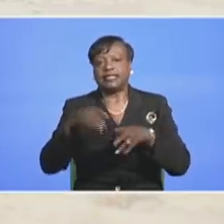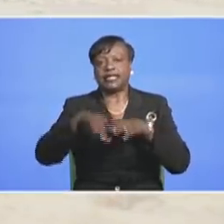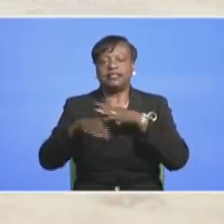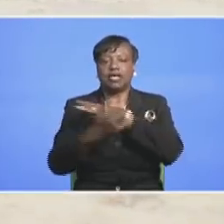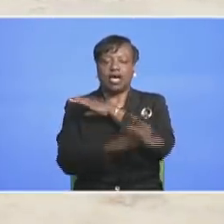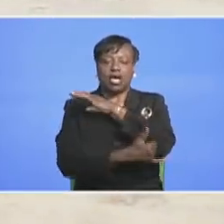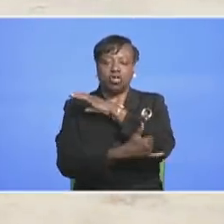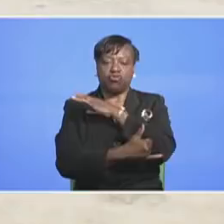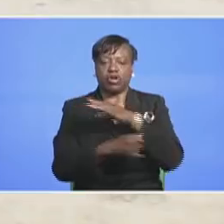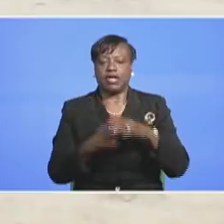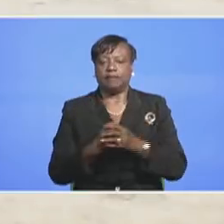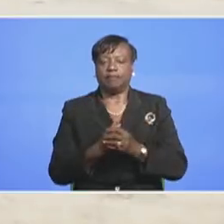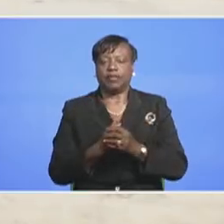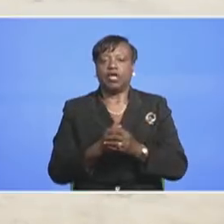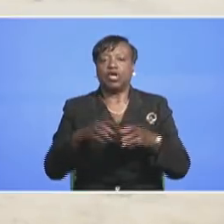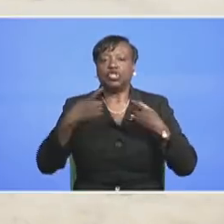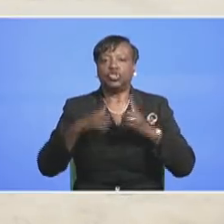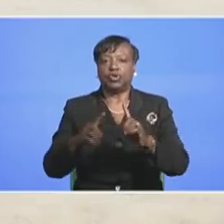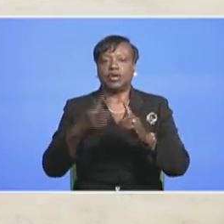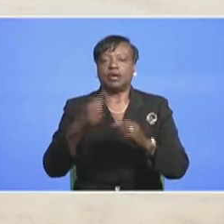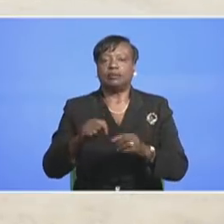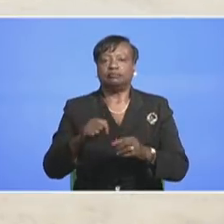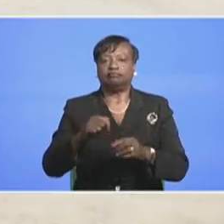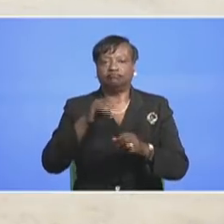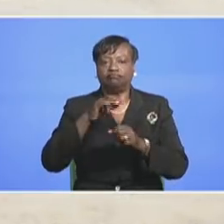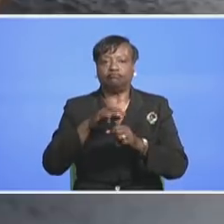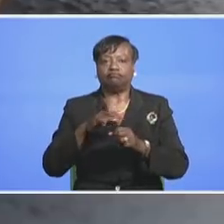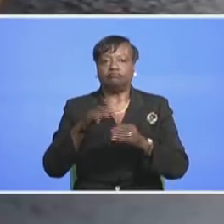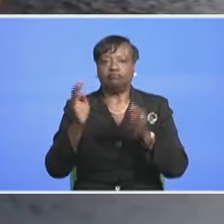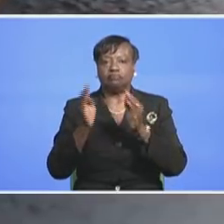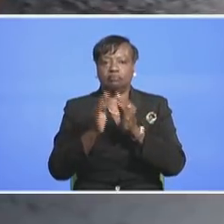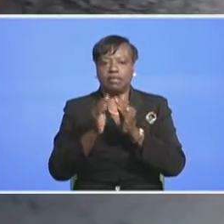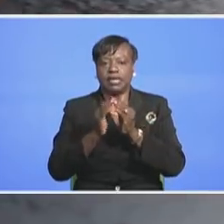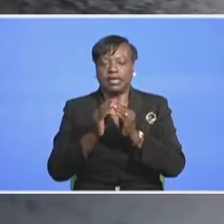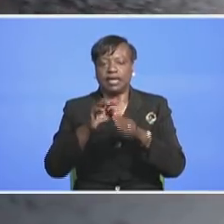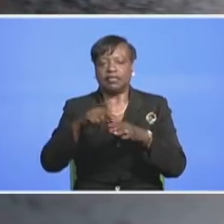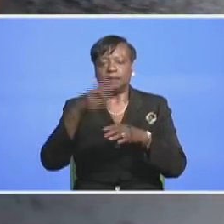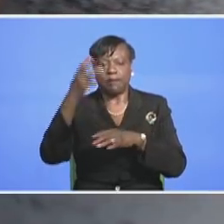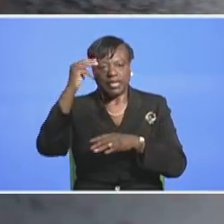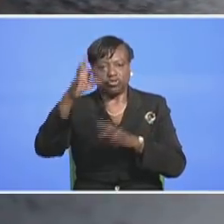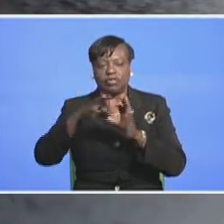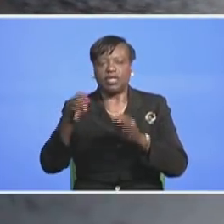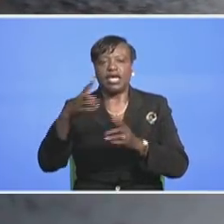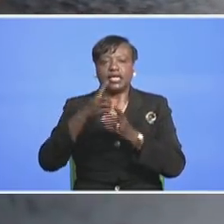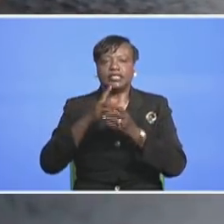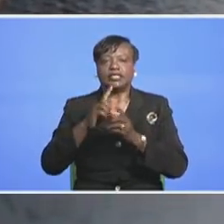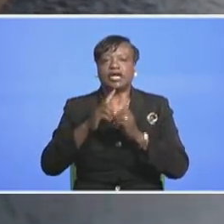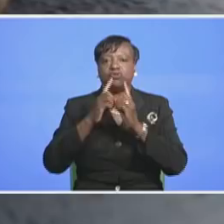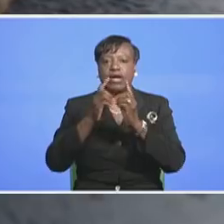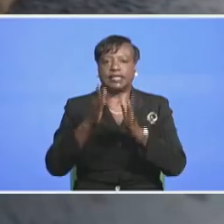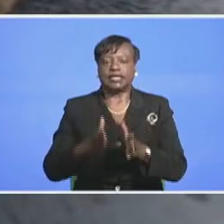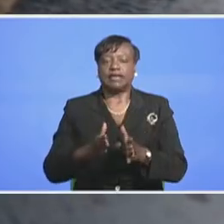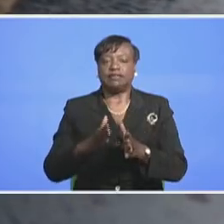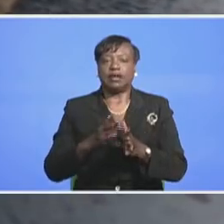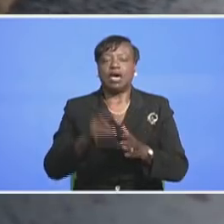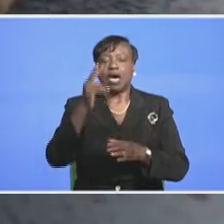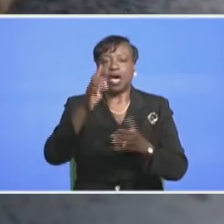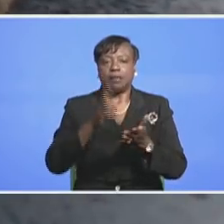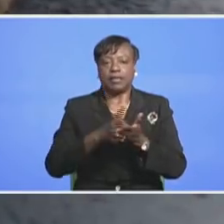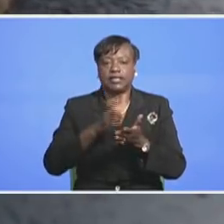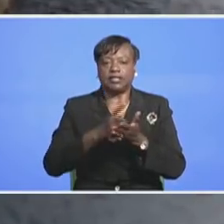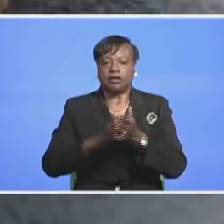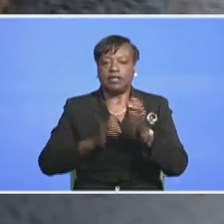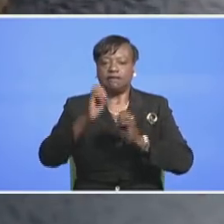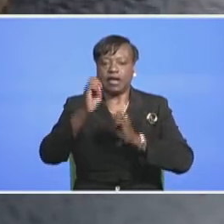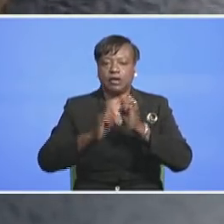Melanie Roach. During a recent press conference at the ministry, the director also gave an update on evaluations of private residences in